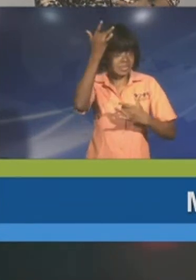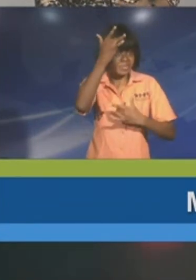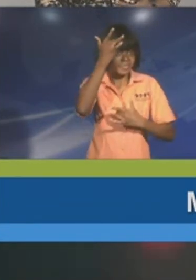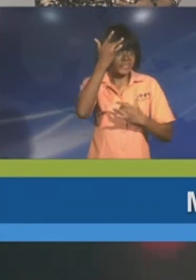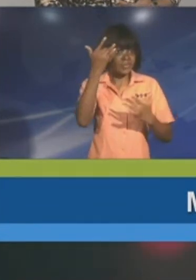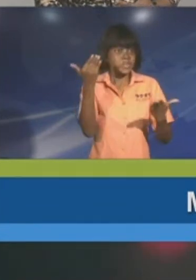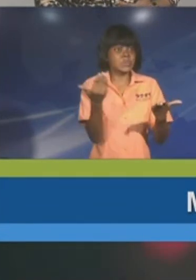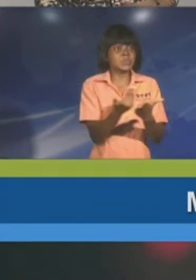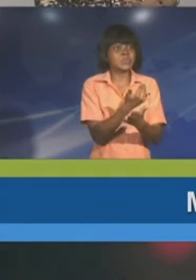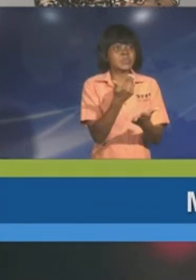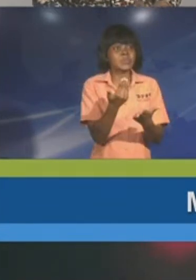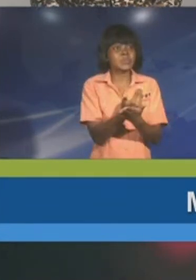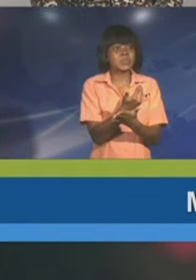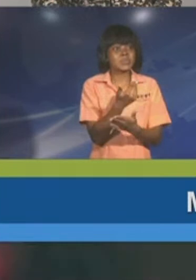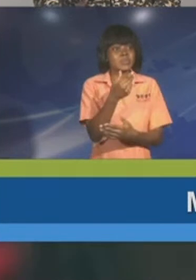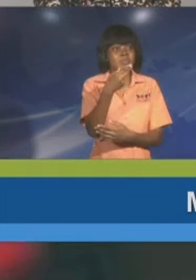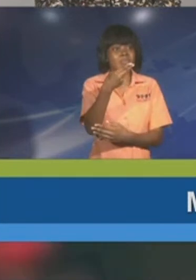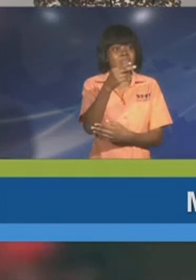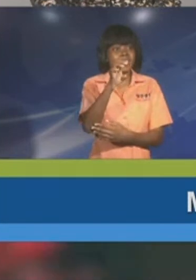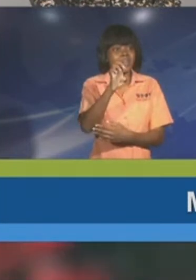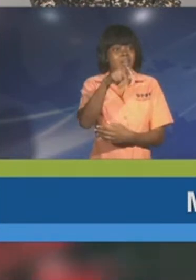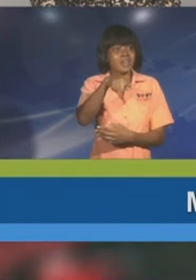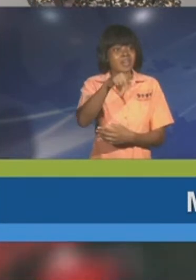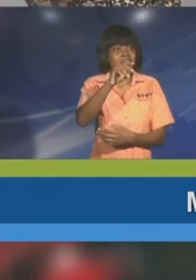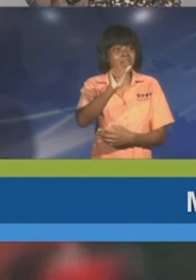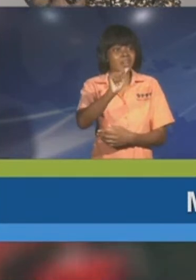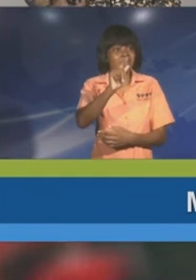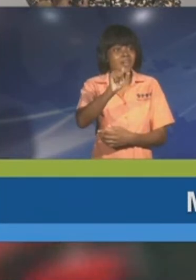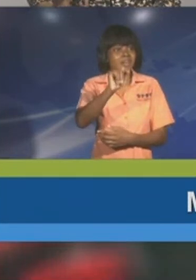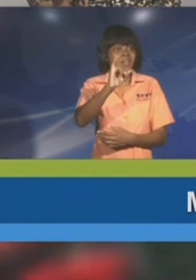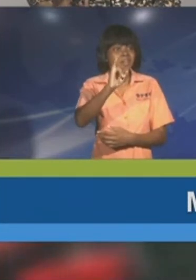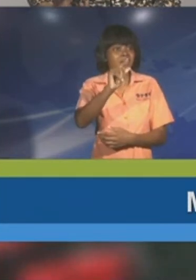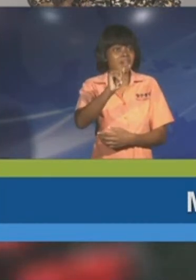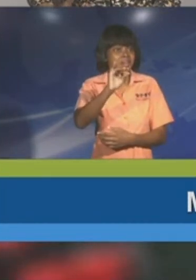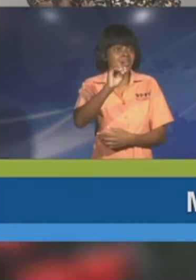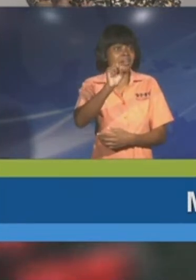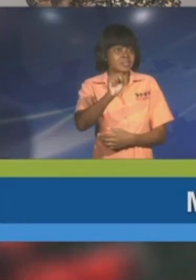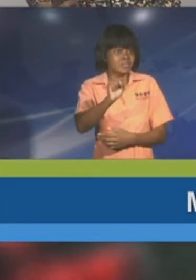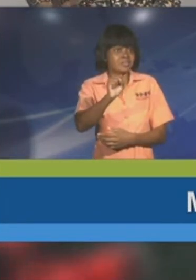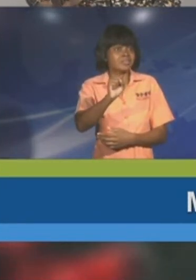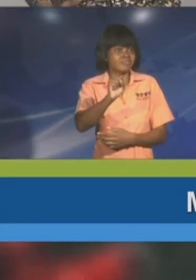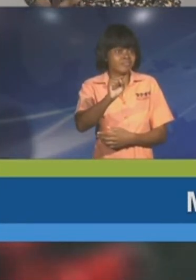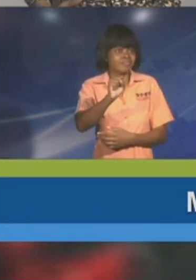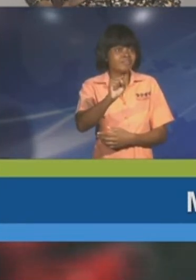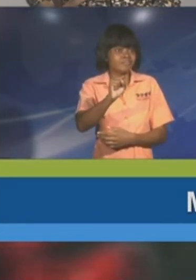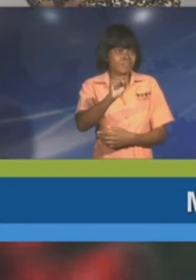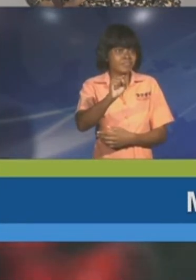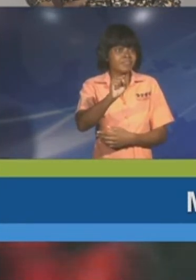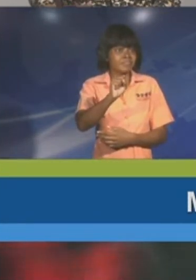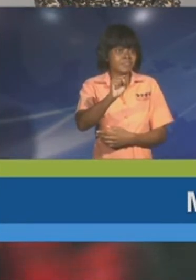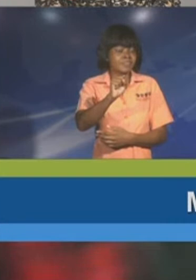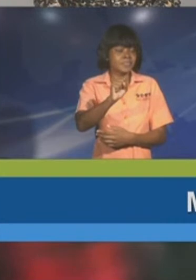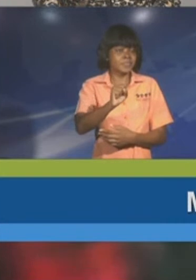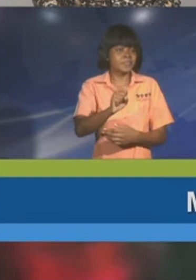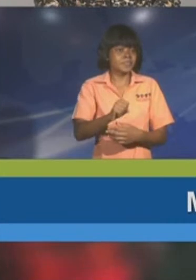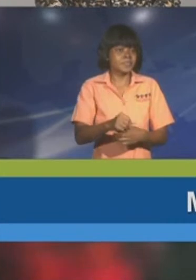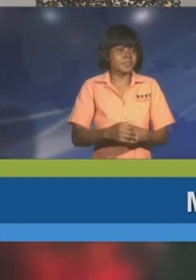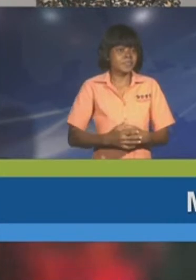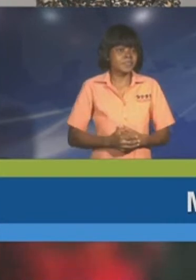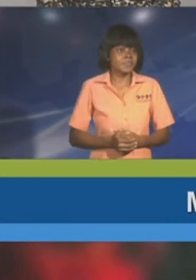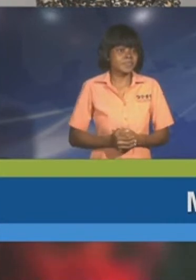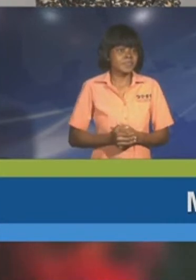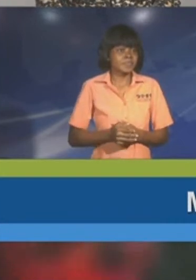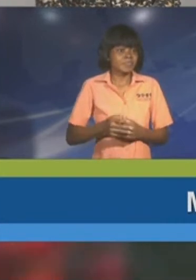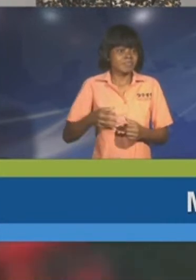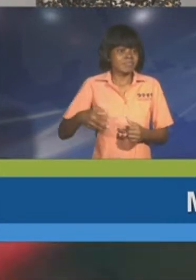pale stools. They may be, because the liver is on your right upper abdomen, so they might have the area there swollen, so they might be tender